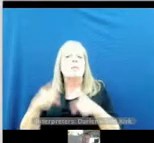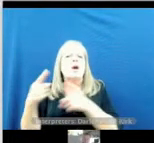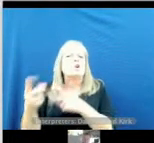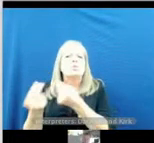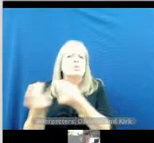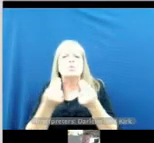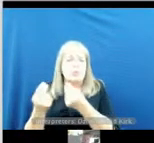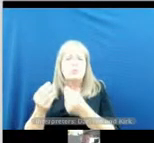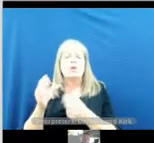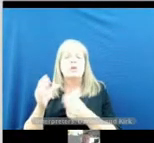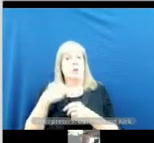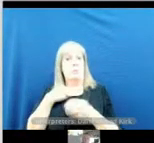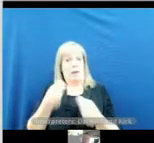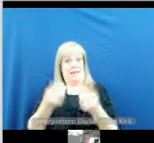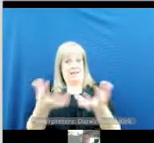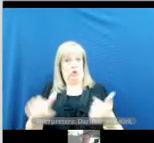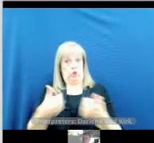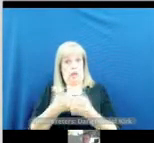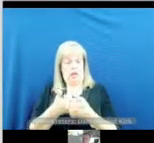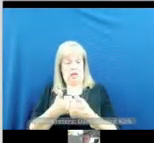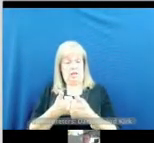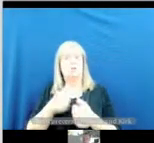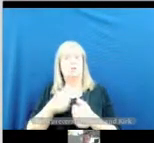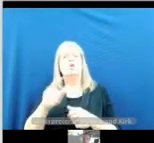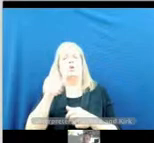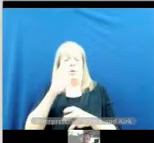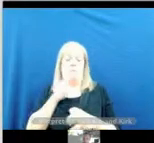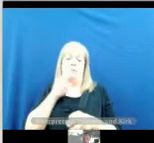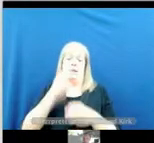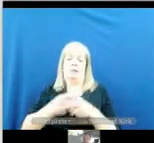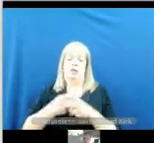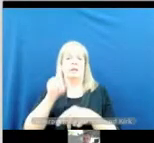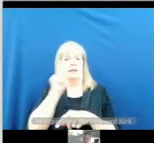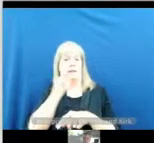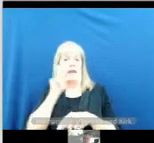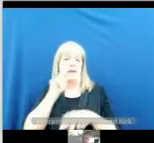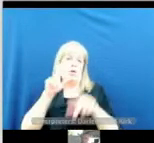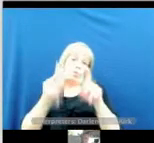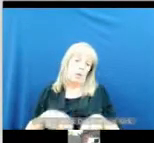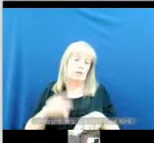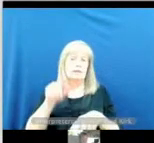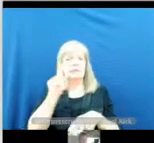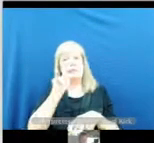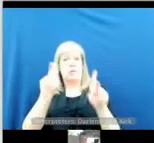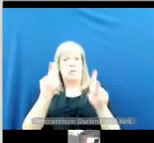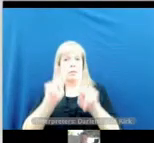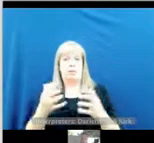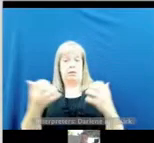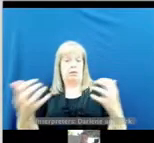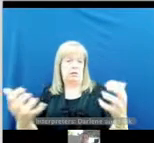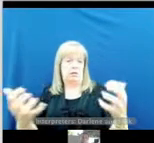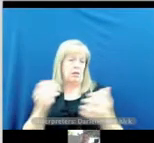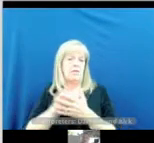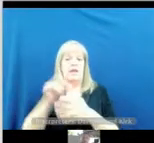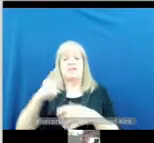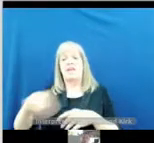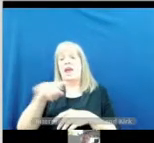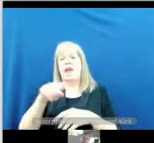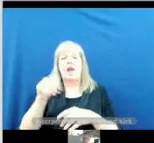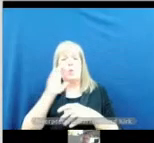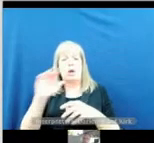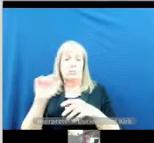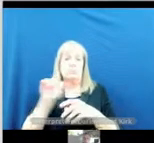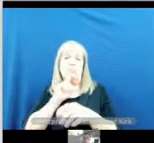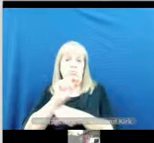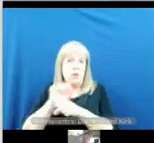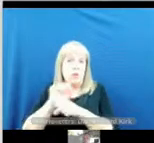about, you talk about the deaf person or the deaf people that they are practicing with, or they're envisioning that they're practicing with,